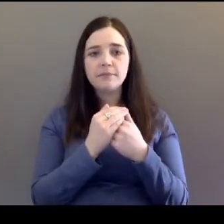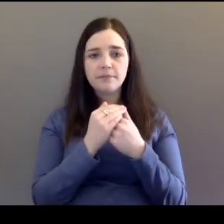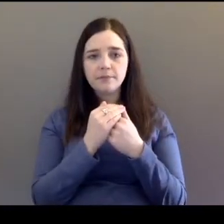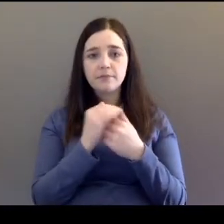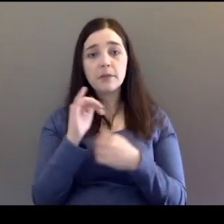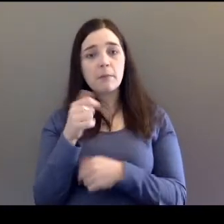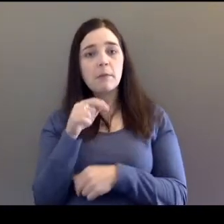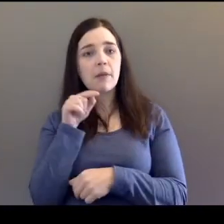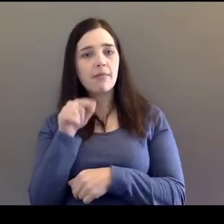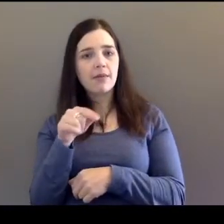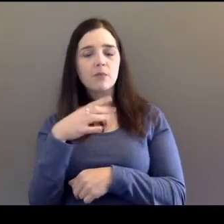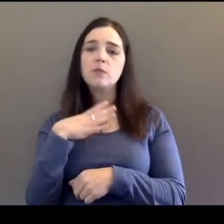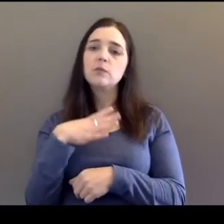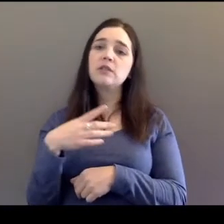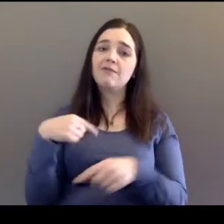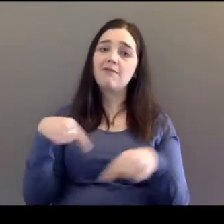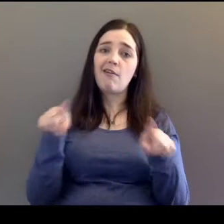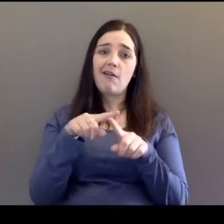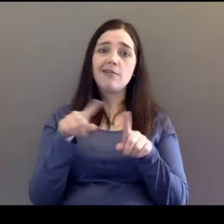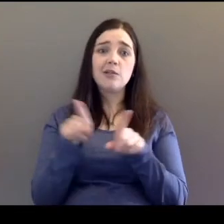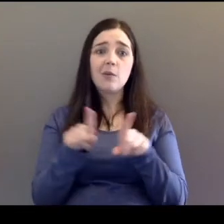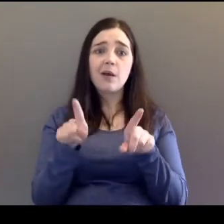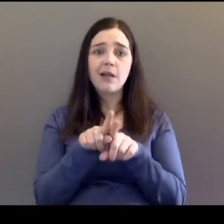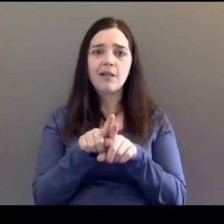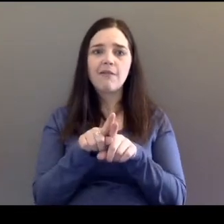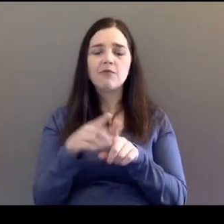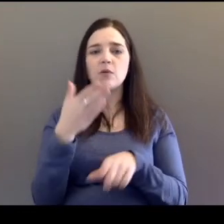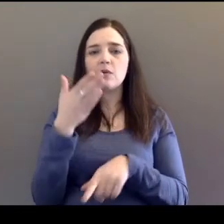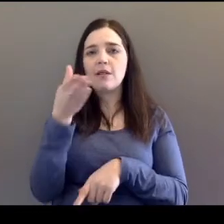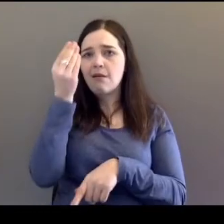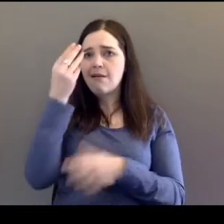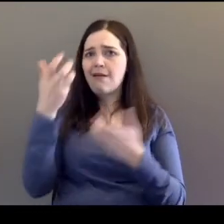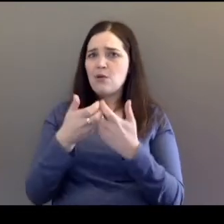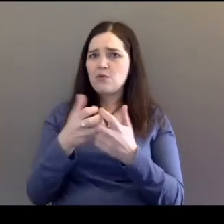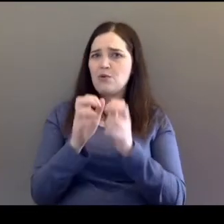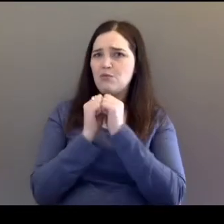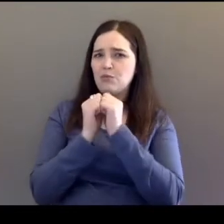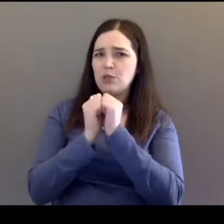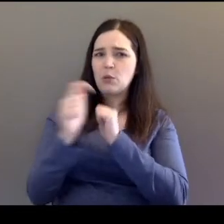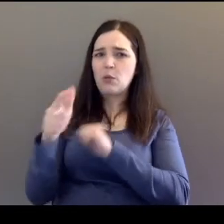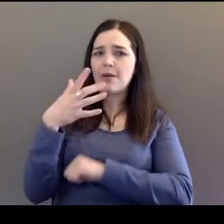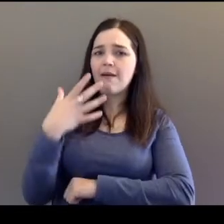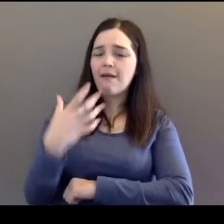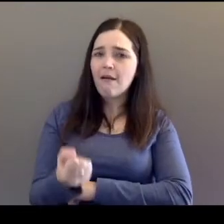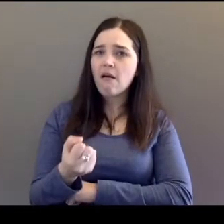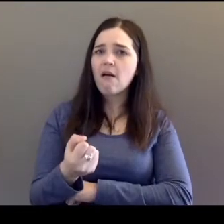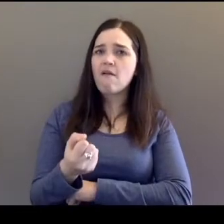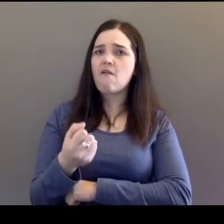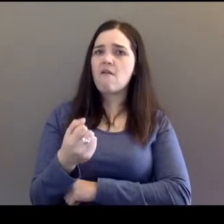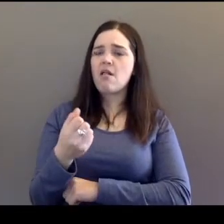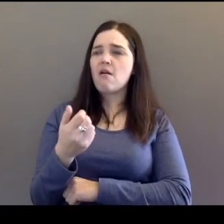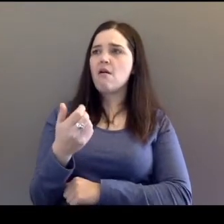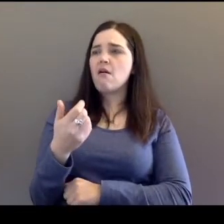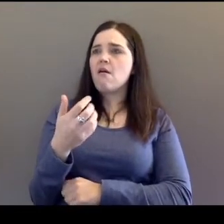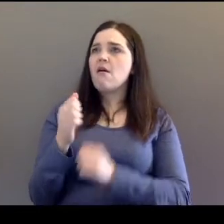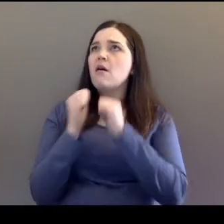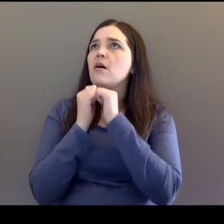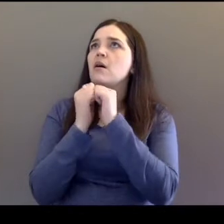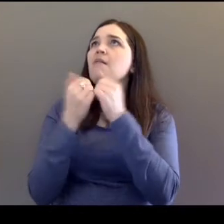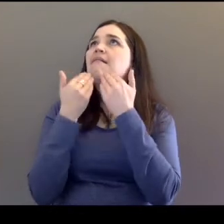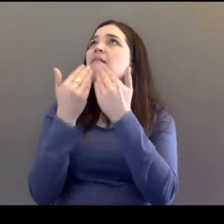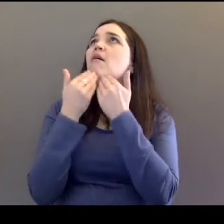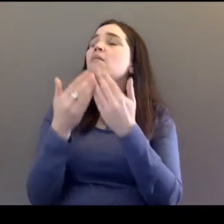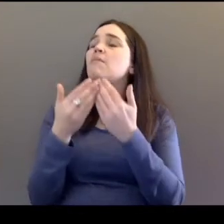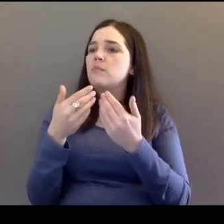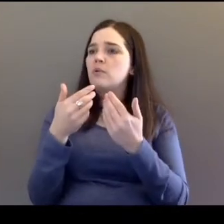Maybe that's what we will need to do in our day, is learn to appreciate what we've got, learn to share it with an openness, learn to know that God has given us